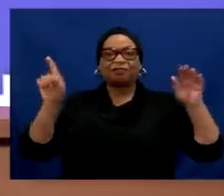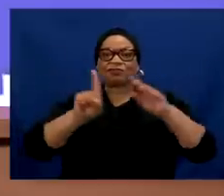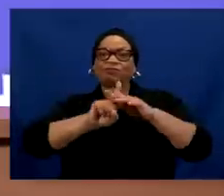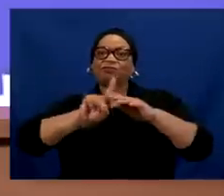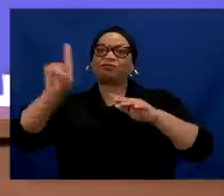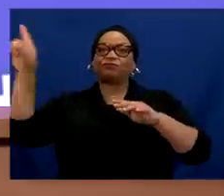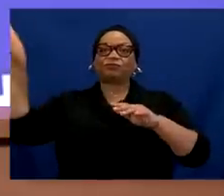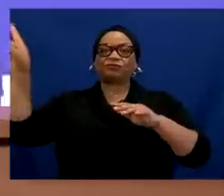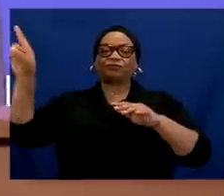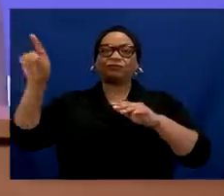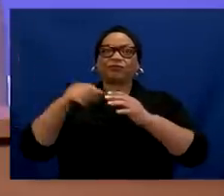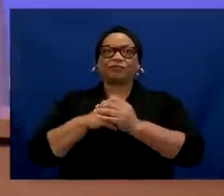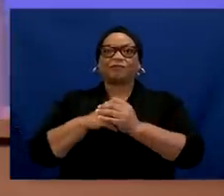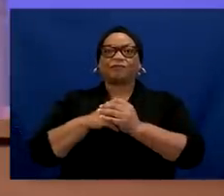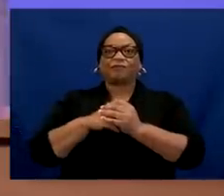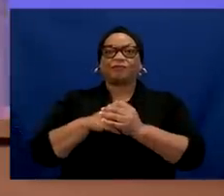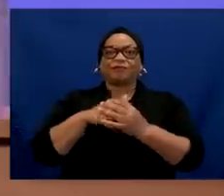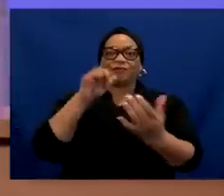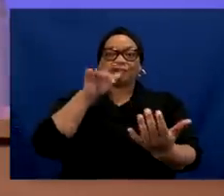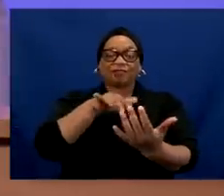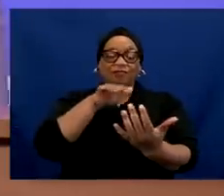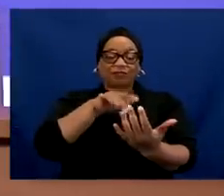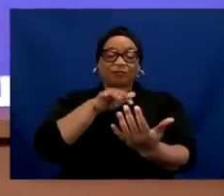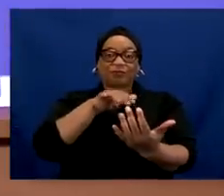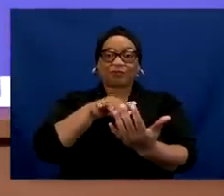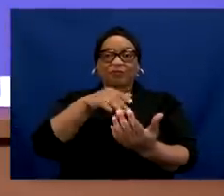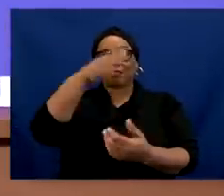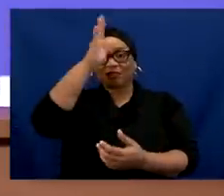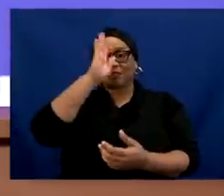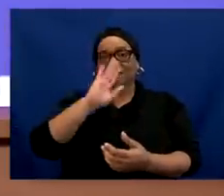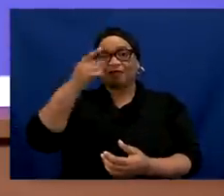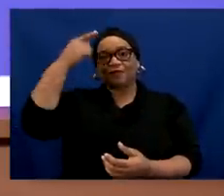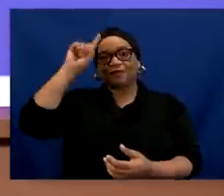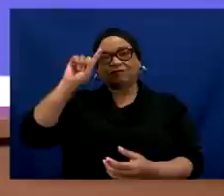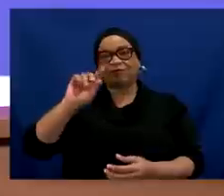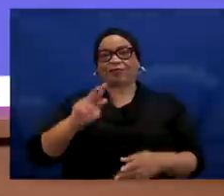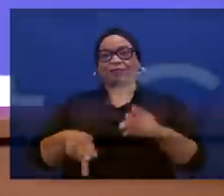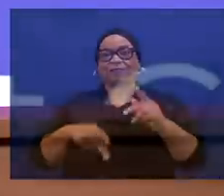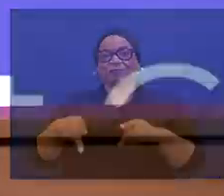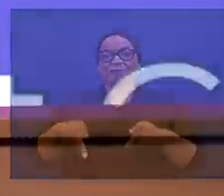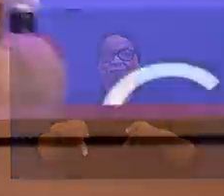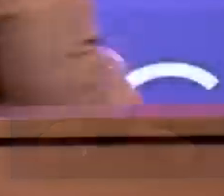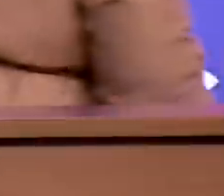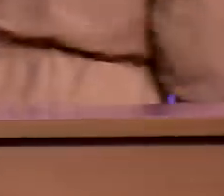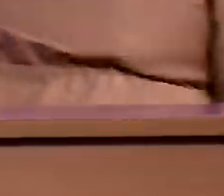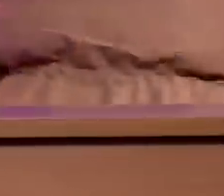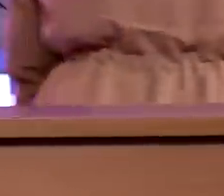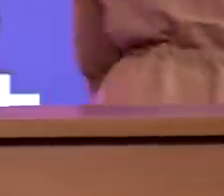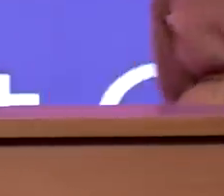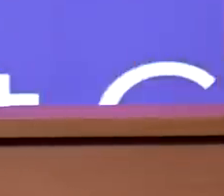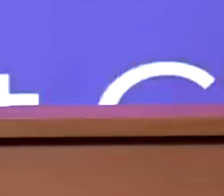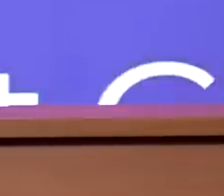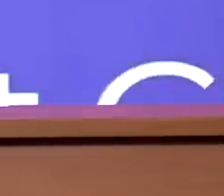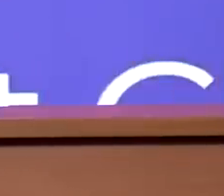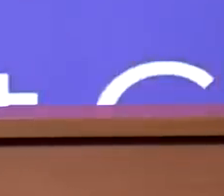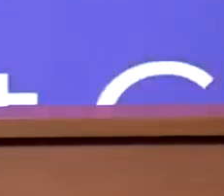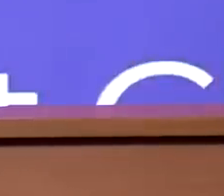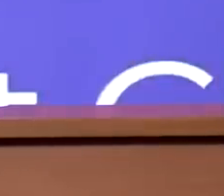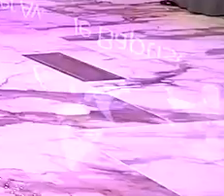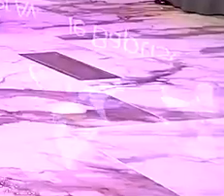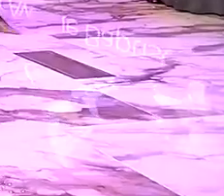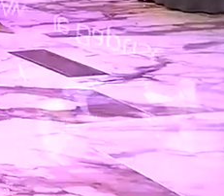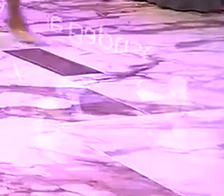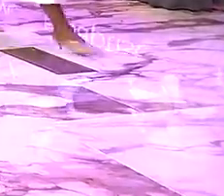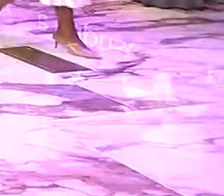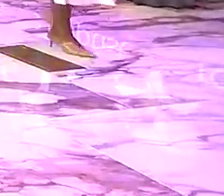her. Thus ends the reading of the word of God for the people of God. Please remain standing for this morning's